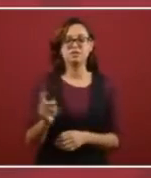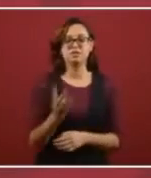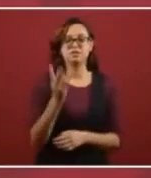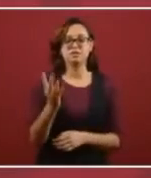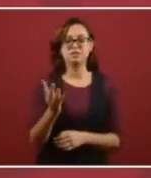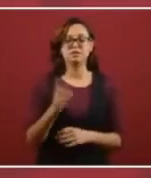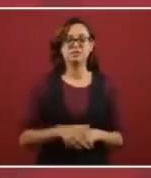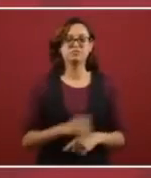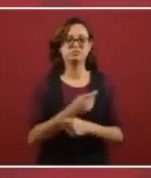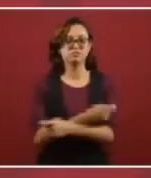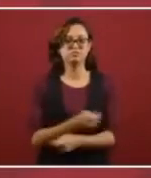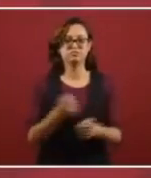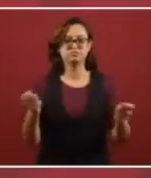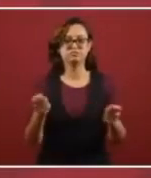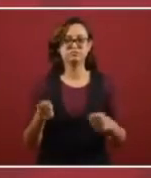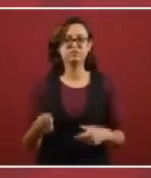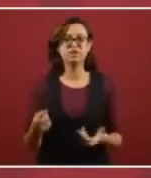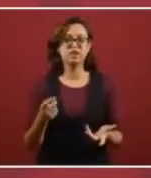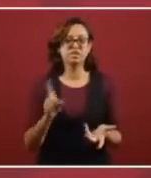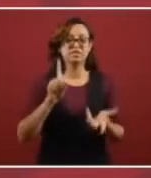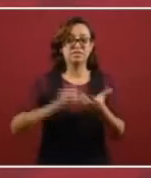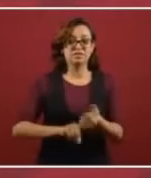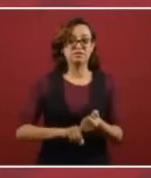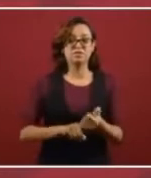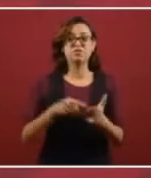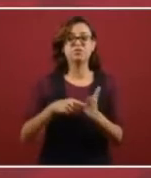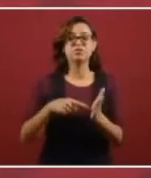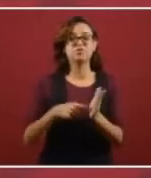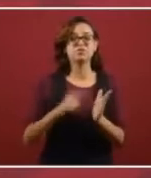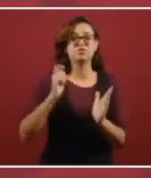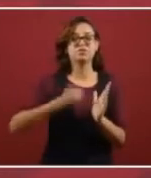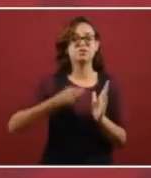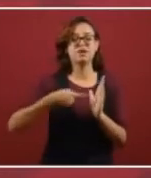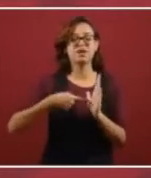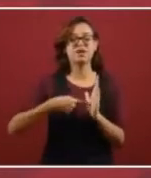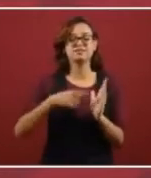2024 because here it is